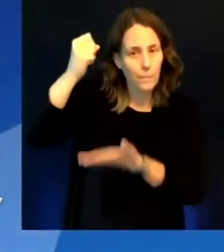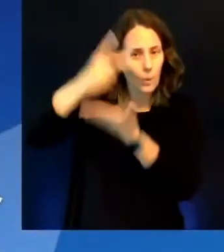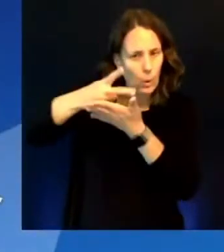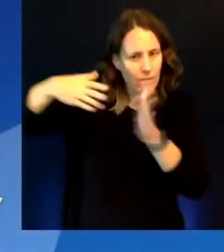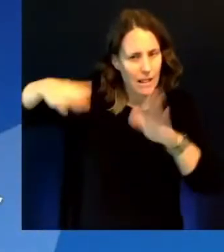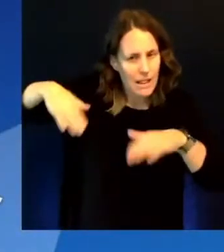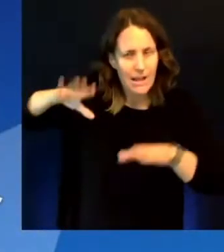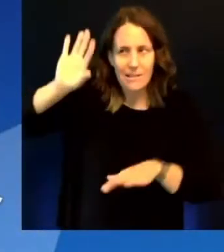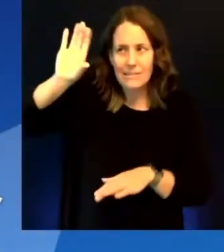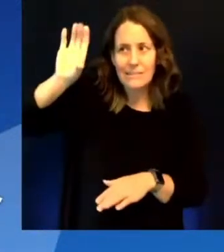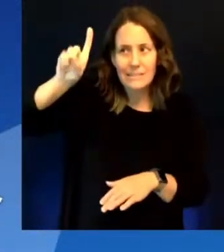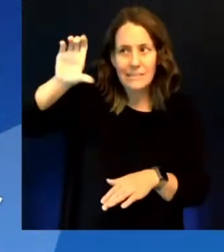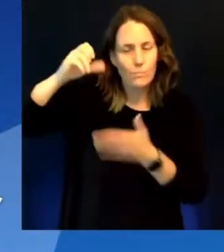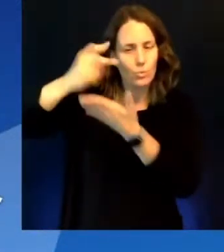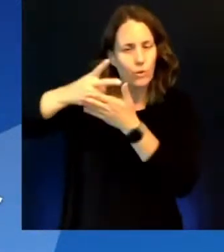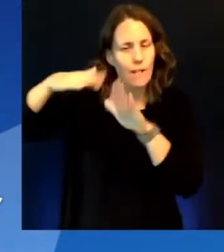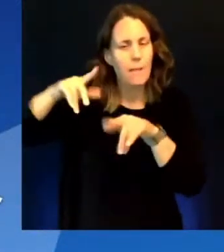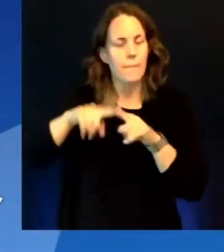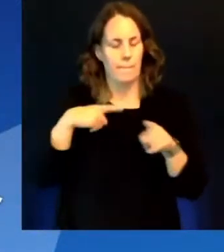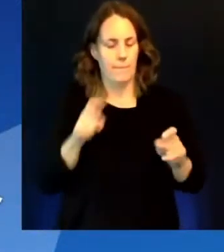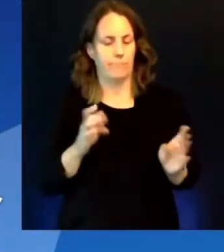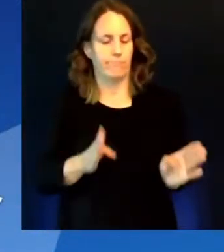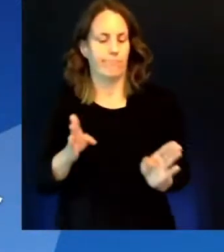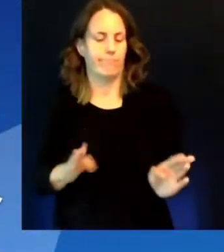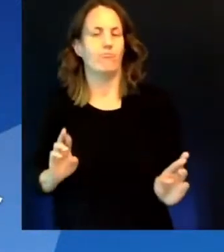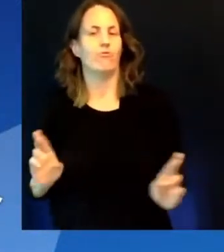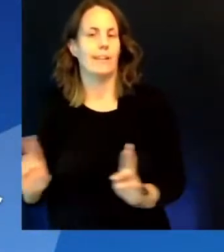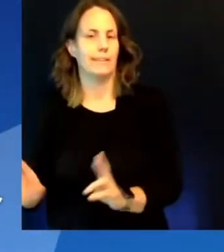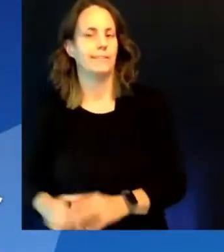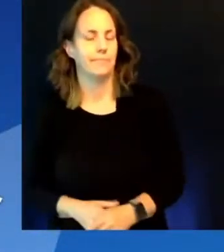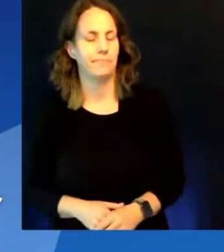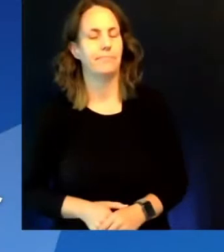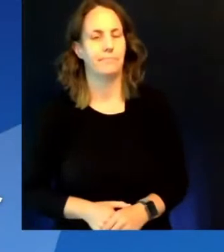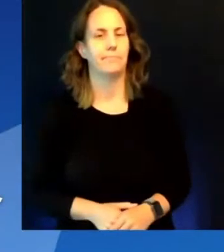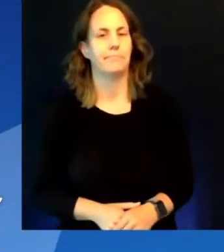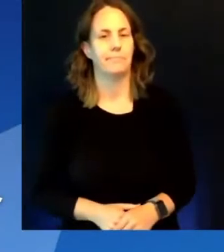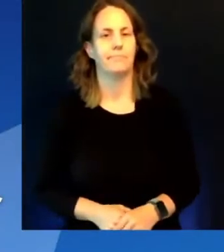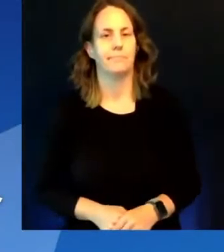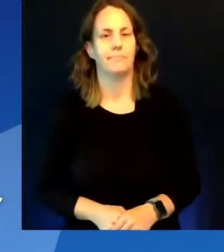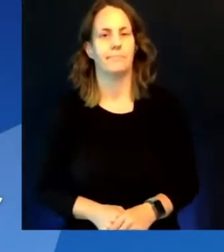Thank you. Now to Mitchell Schmidt from Wisconsin State Journal. Mitchell.